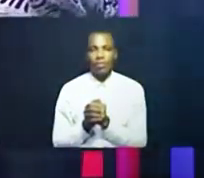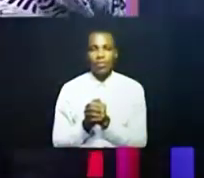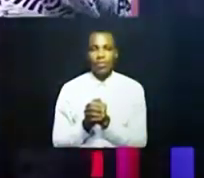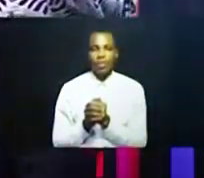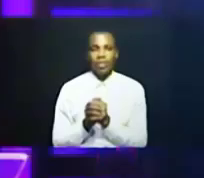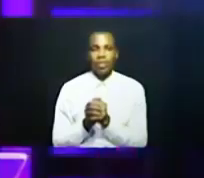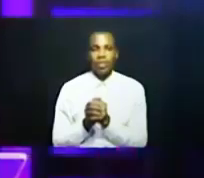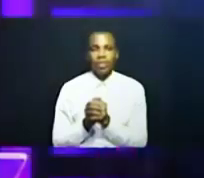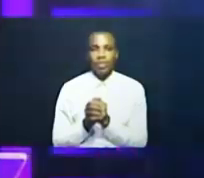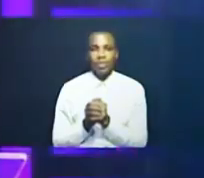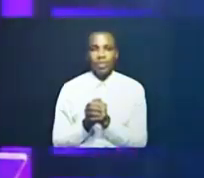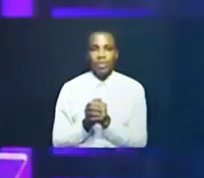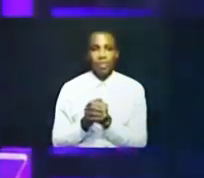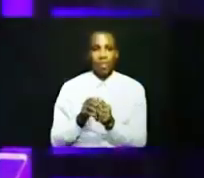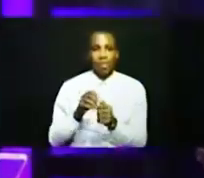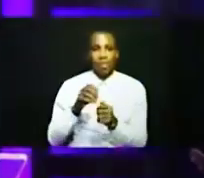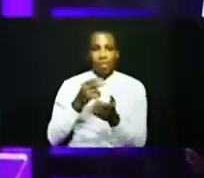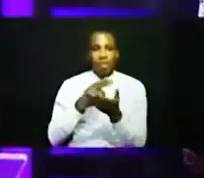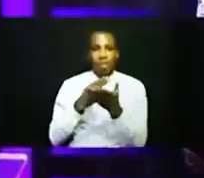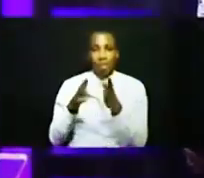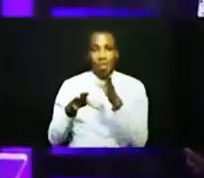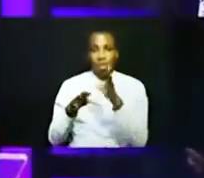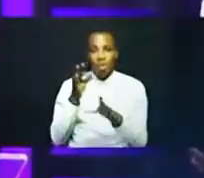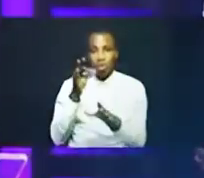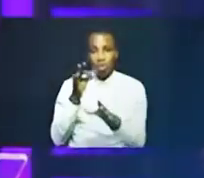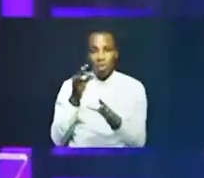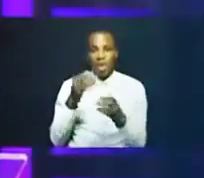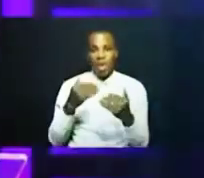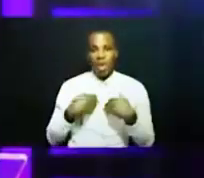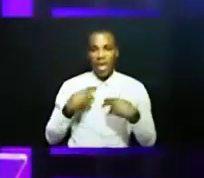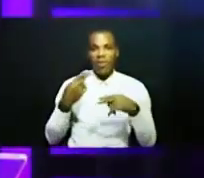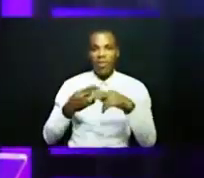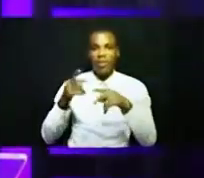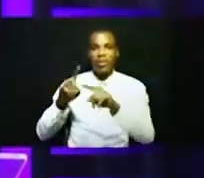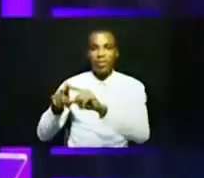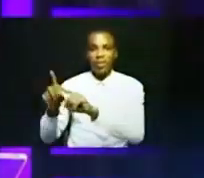of the names of the Holy Spirit is the Spirit of Jesus.